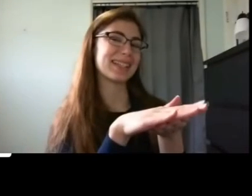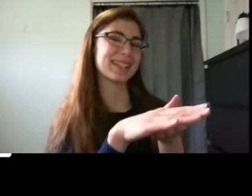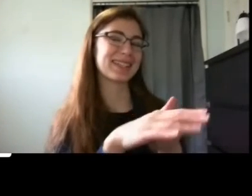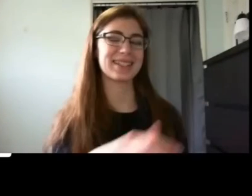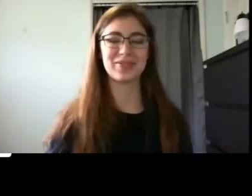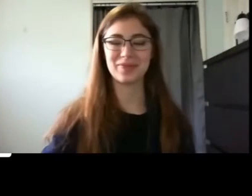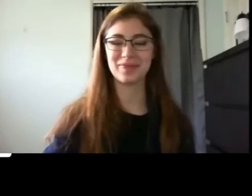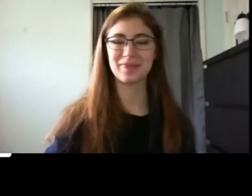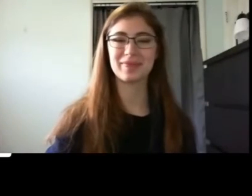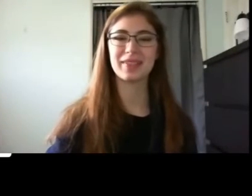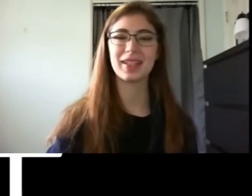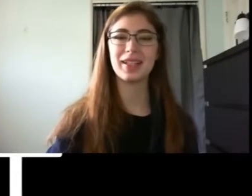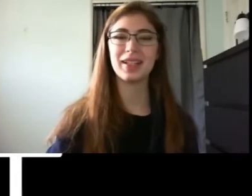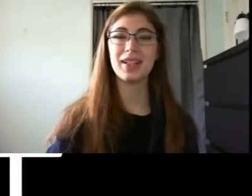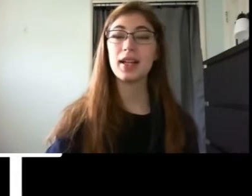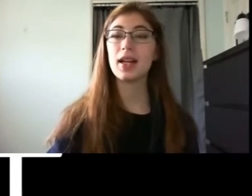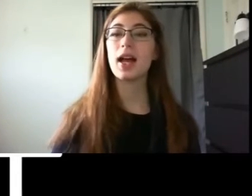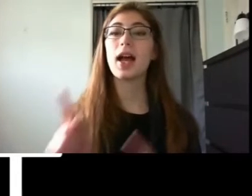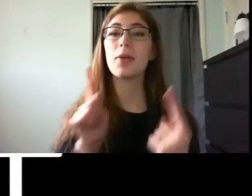Nice.